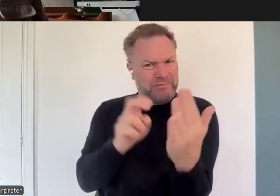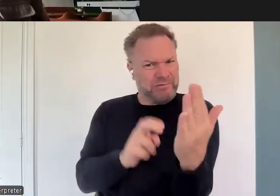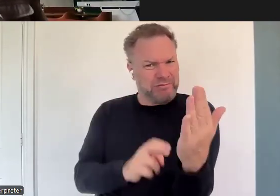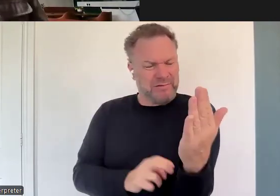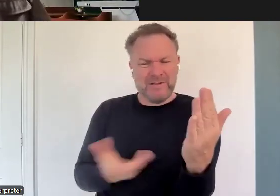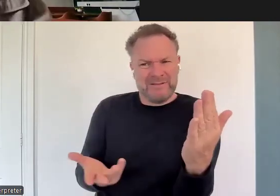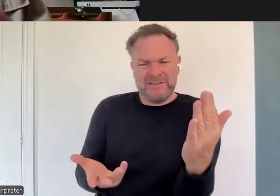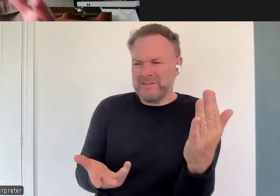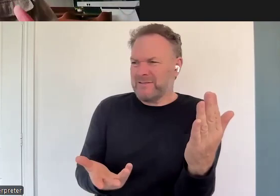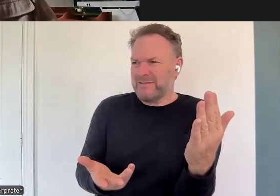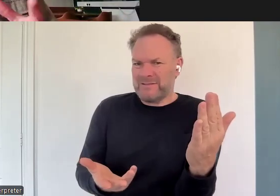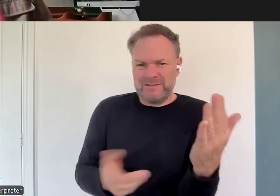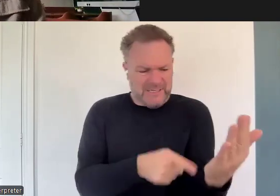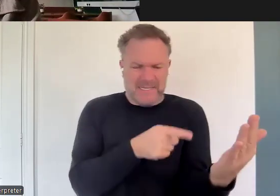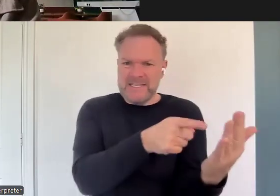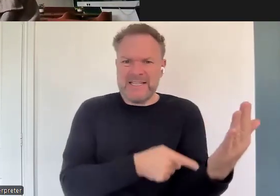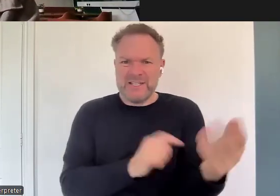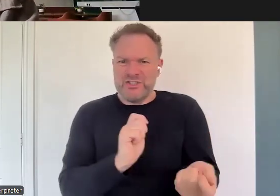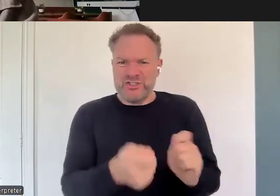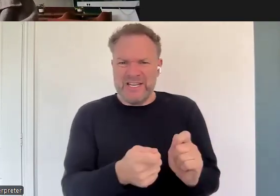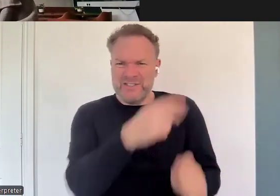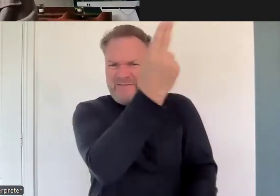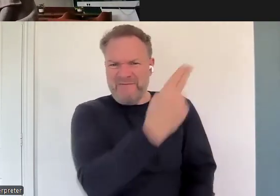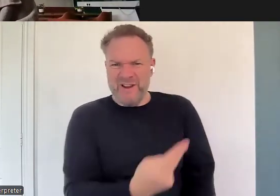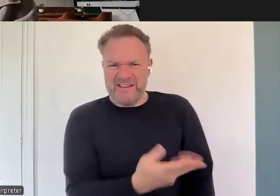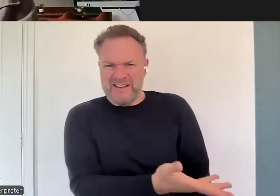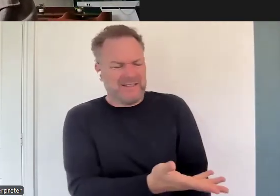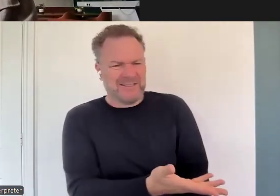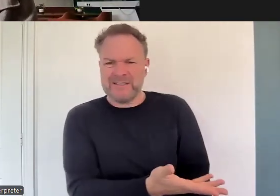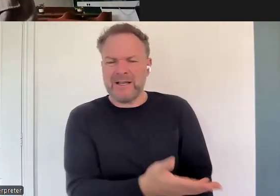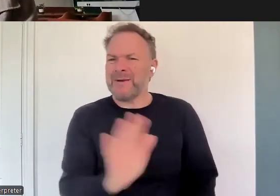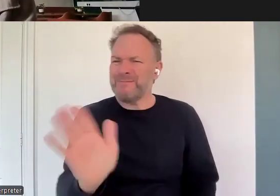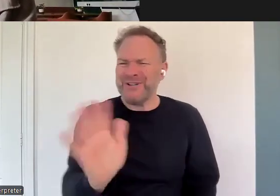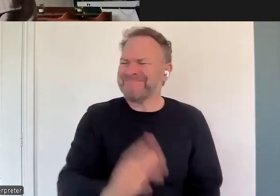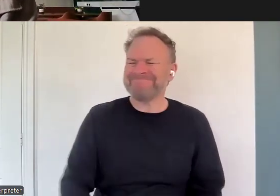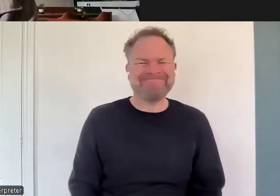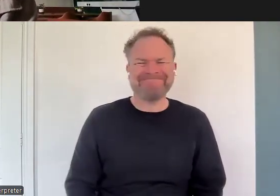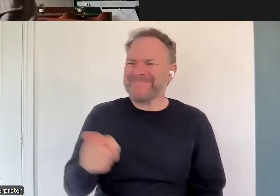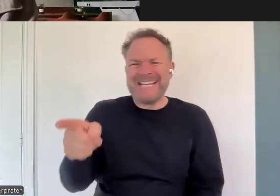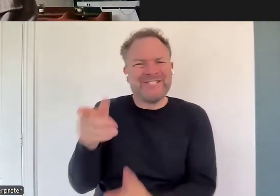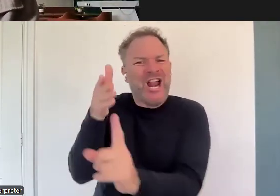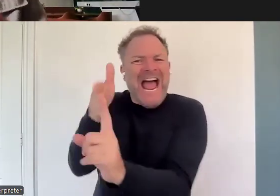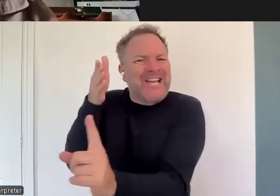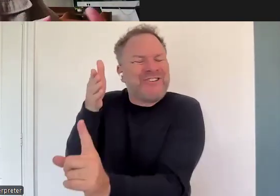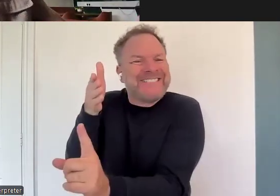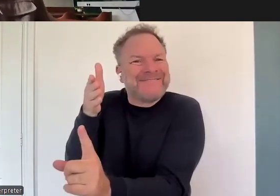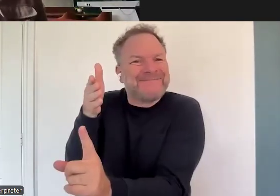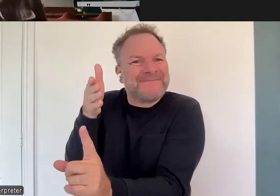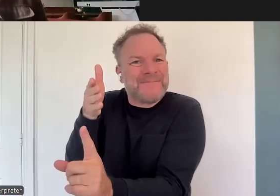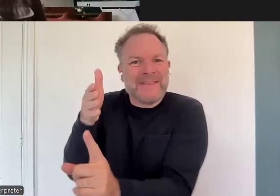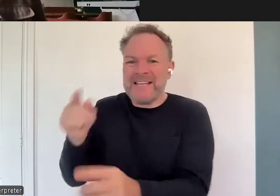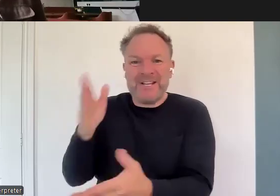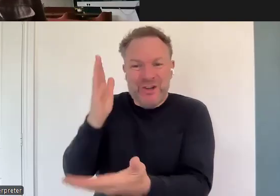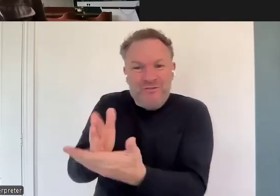lends itself to being turned into pie charts and graphs. But it's not necessarily accurate if it doesn't reflect